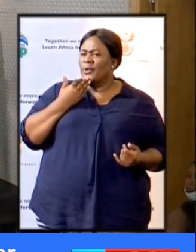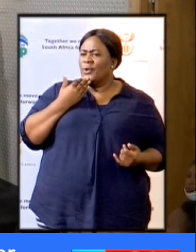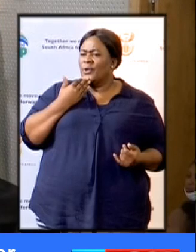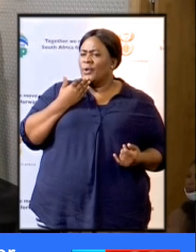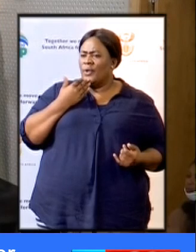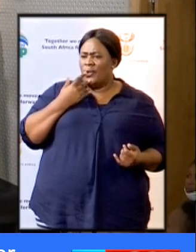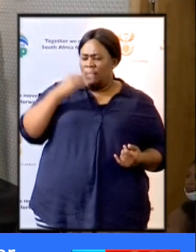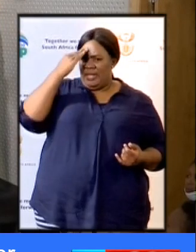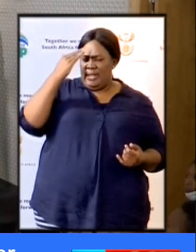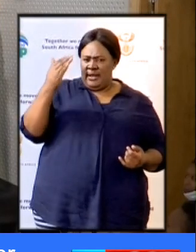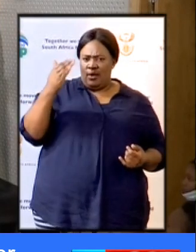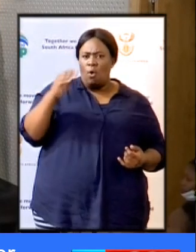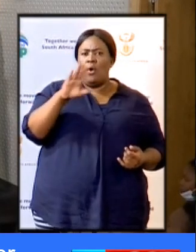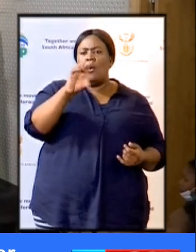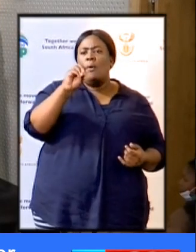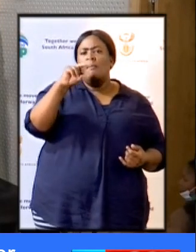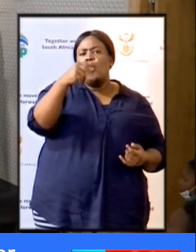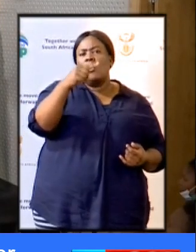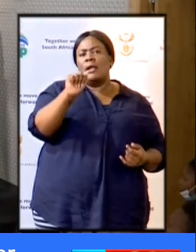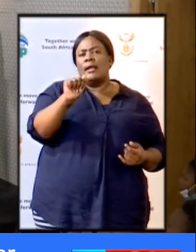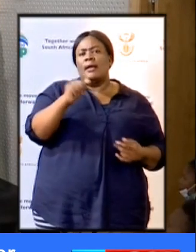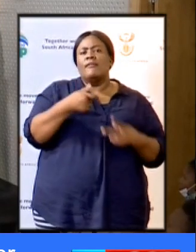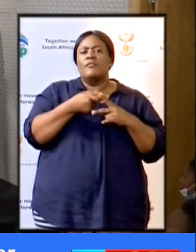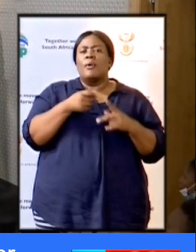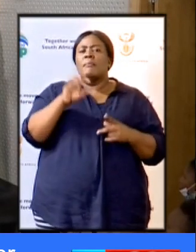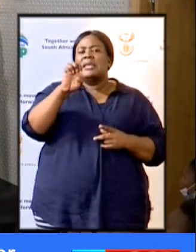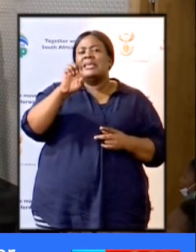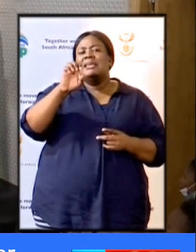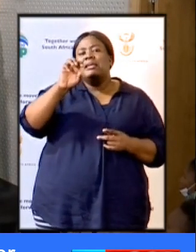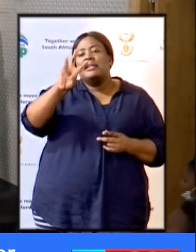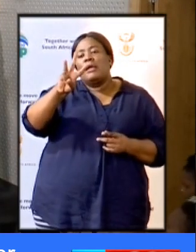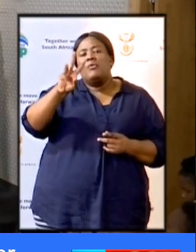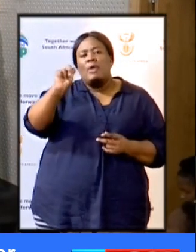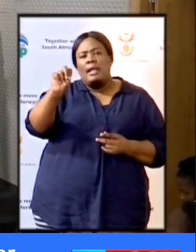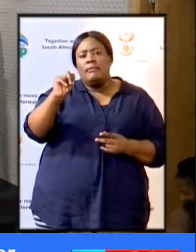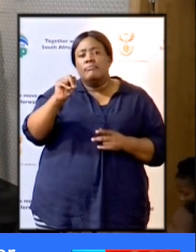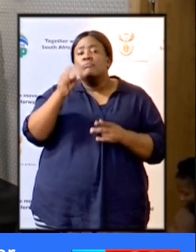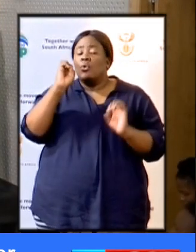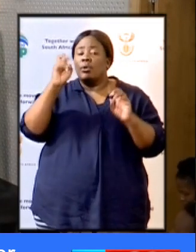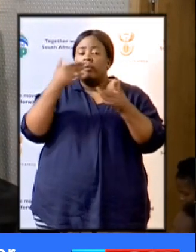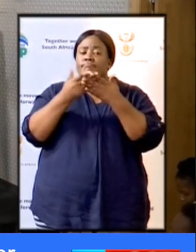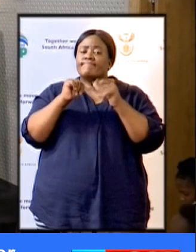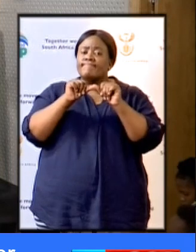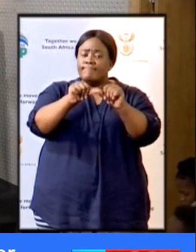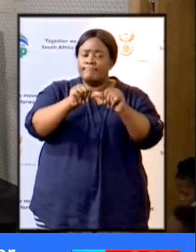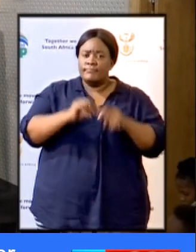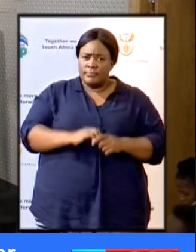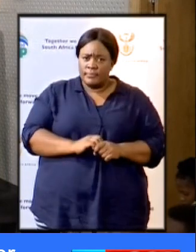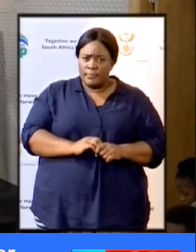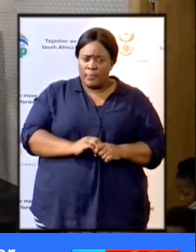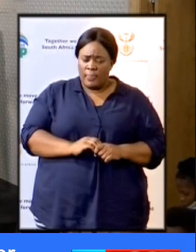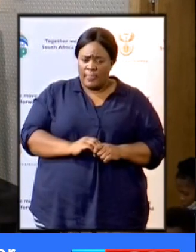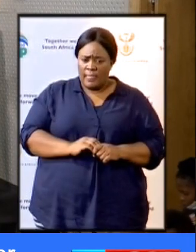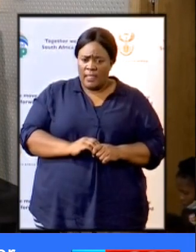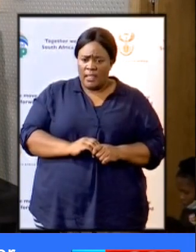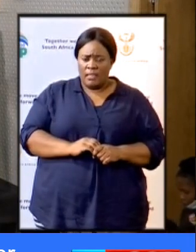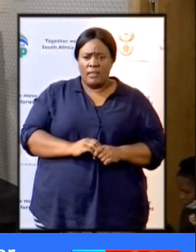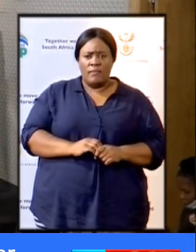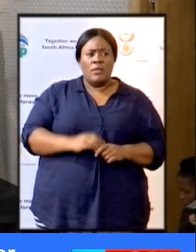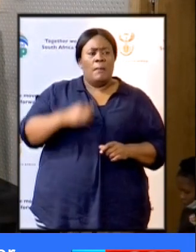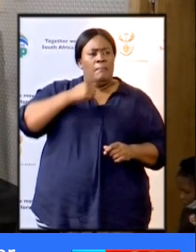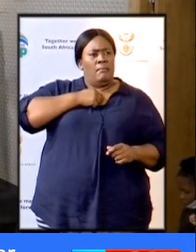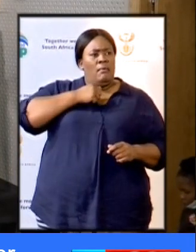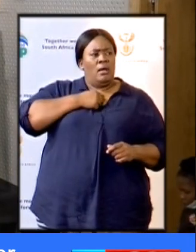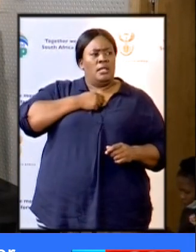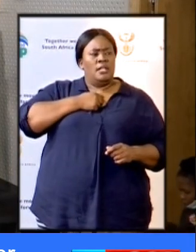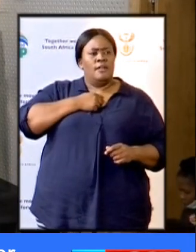Hi, Minister. It's Bonga Dlane from EWN. Go ahead, Bonga. Mine is from